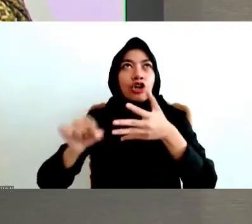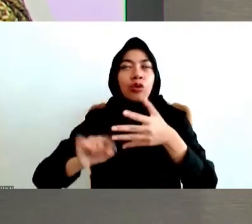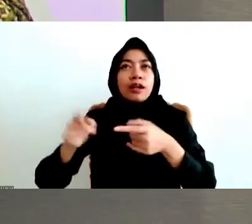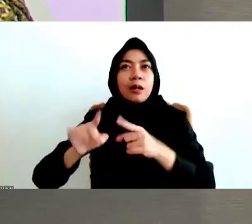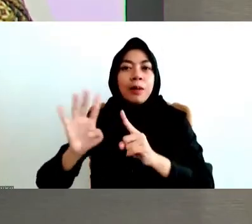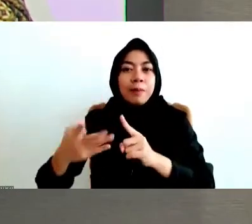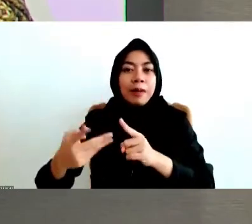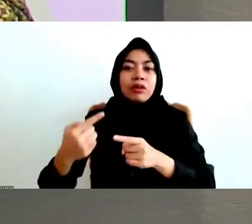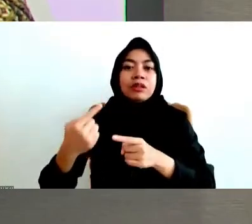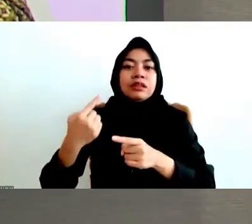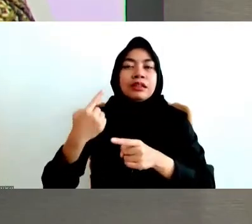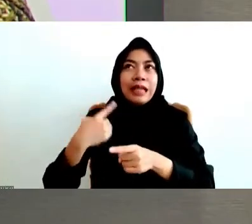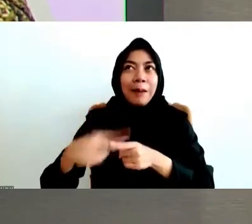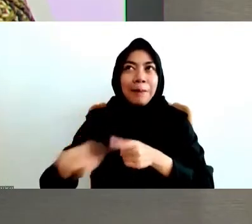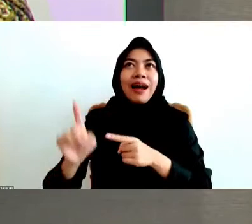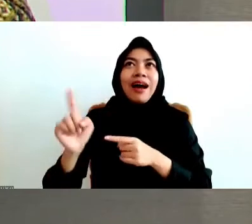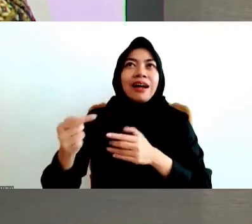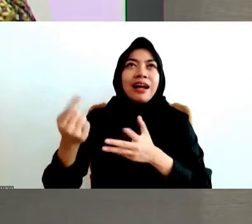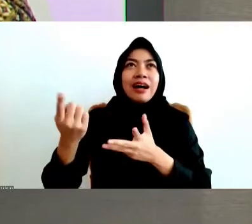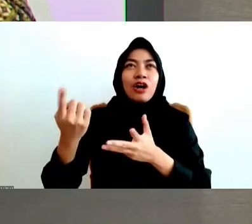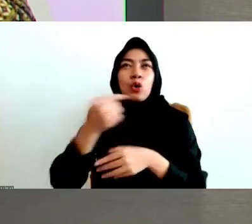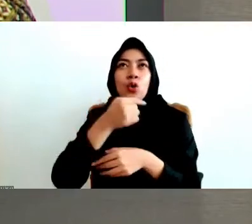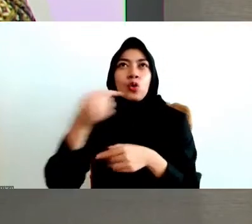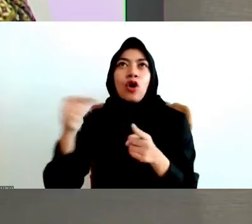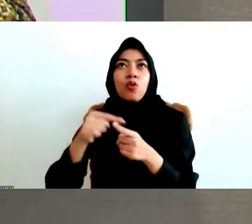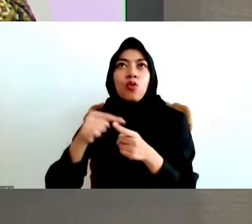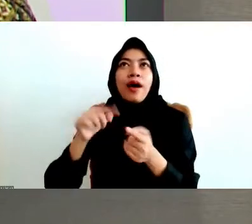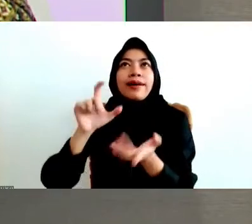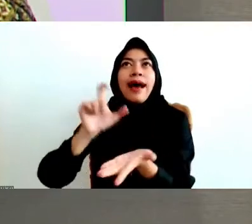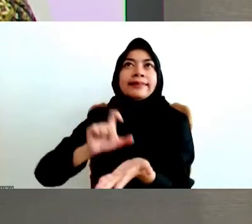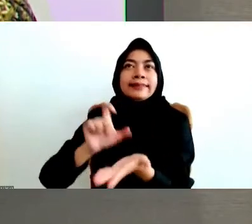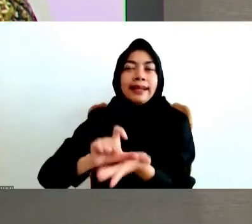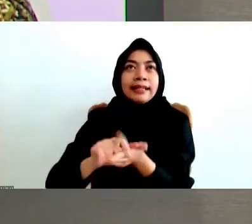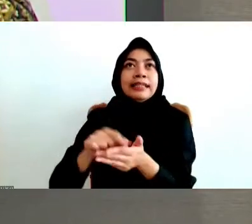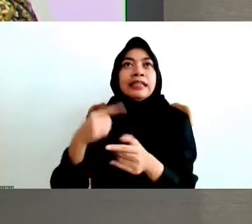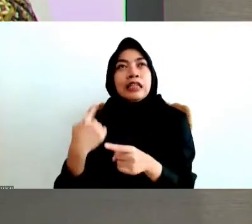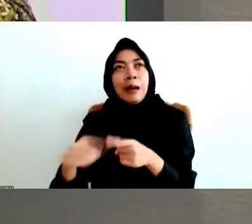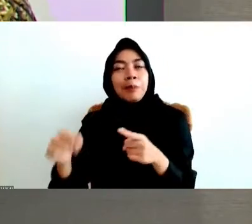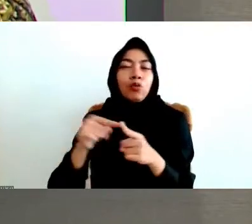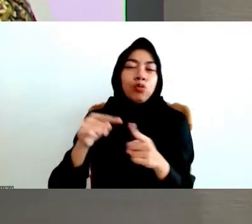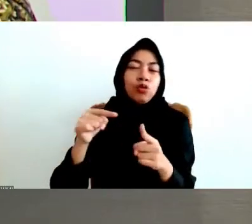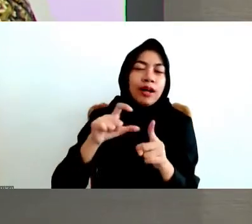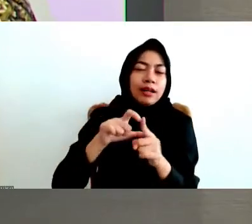assets. But other than that, demographic, education,